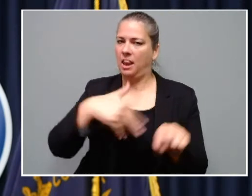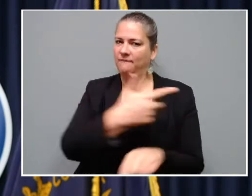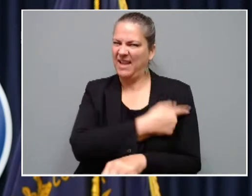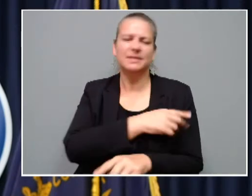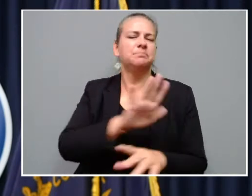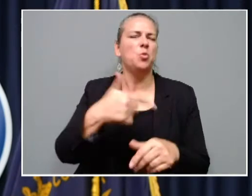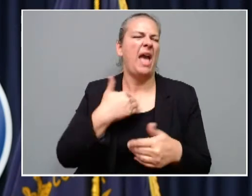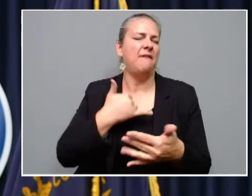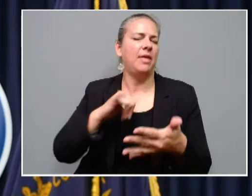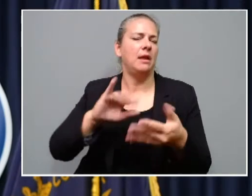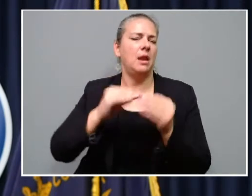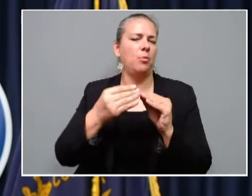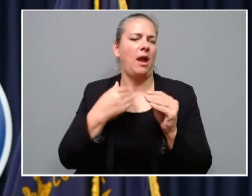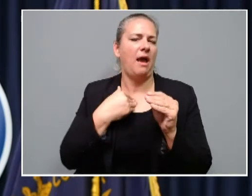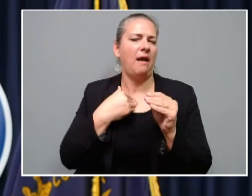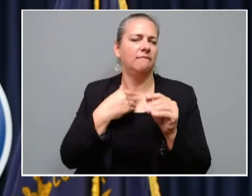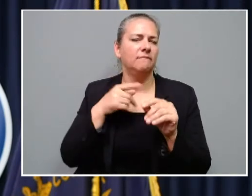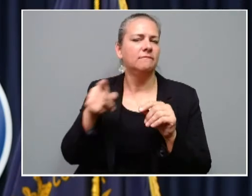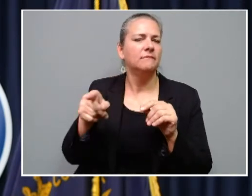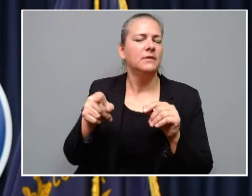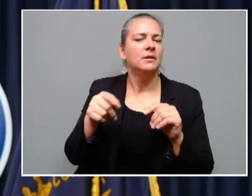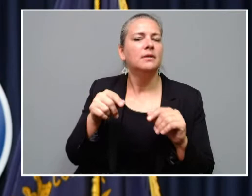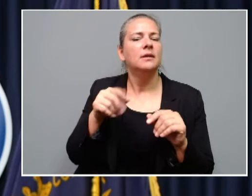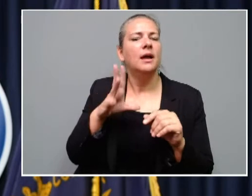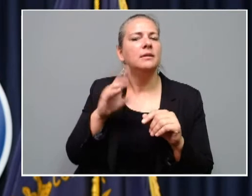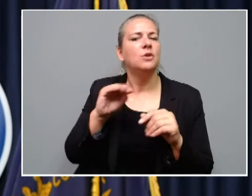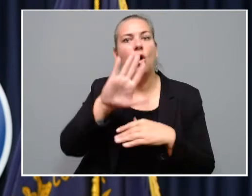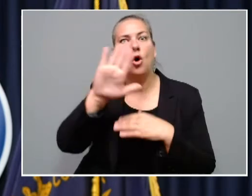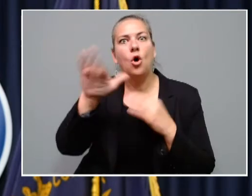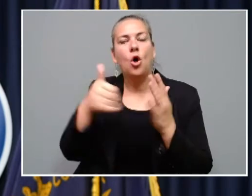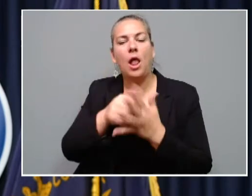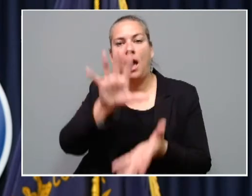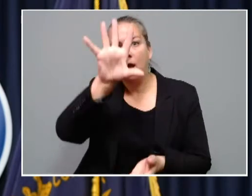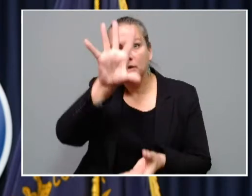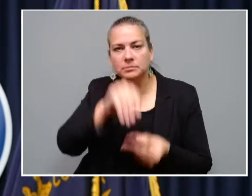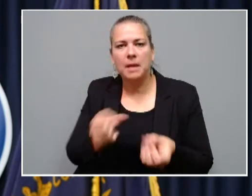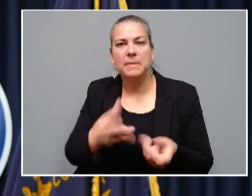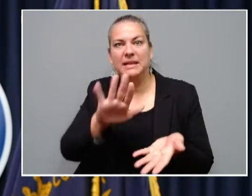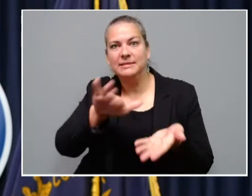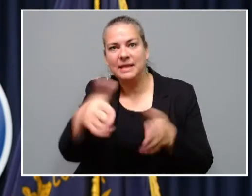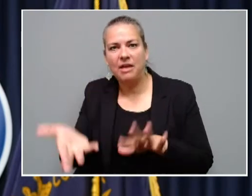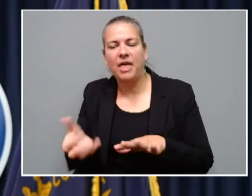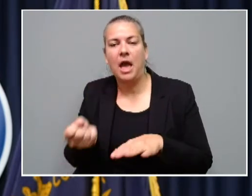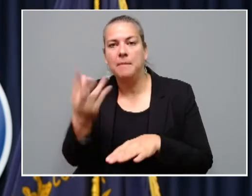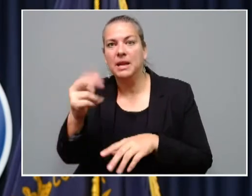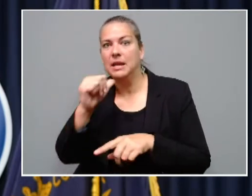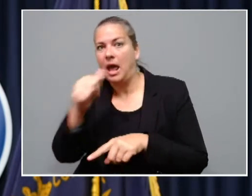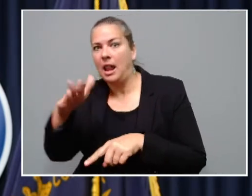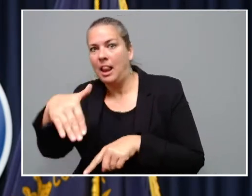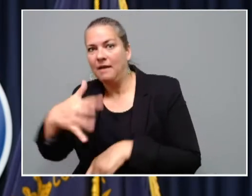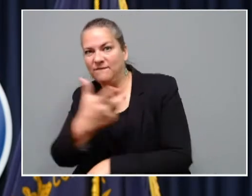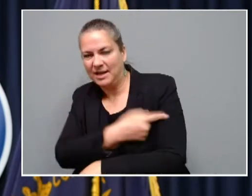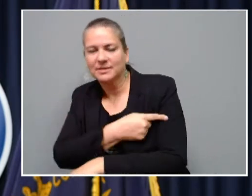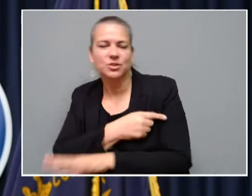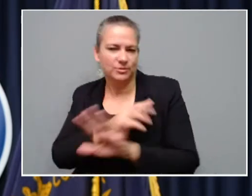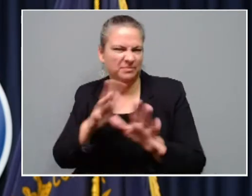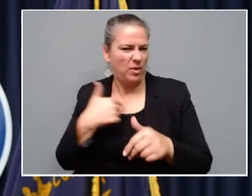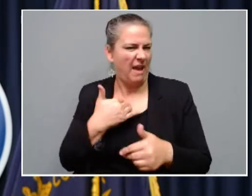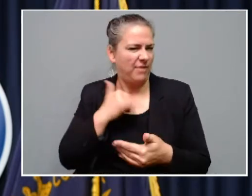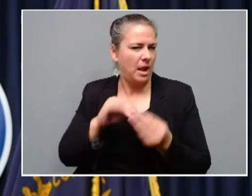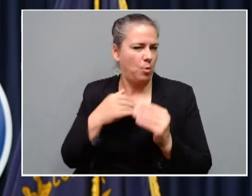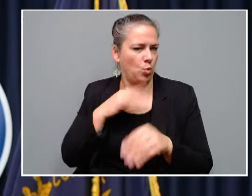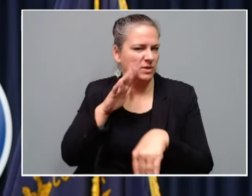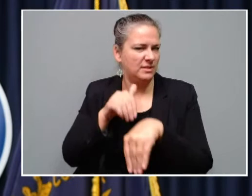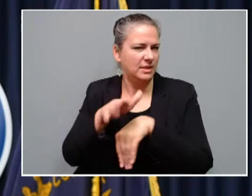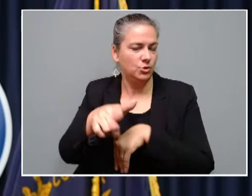broken down, as well as the overall numbers of deaths. Now, when it comes to